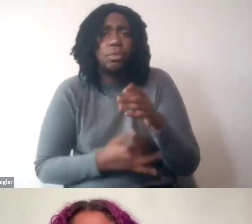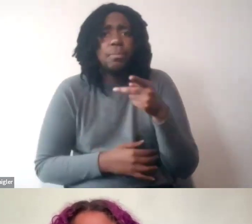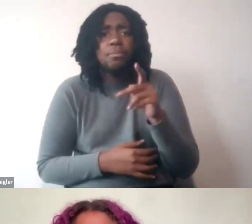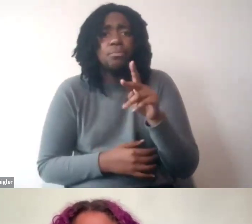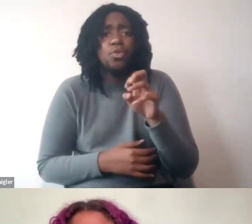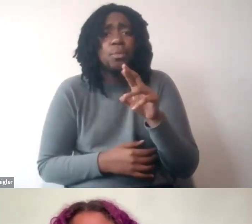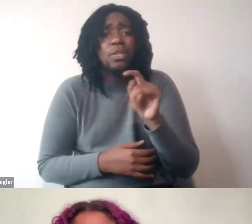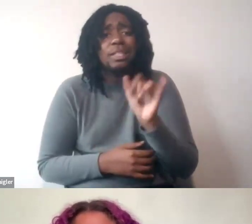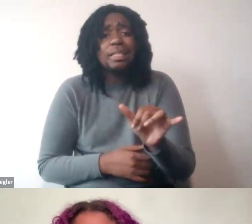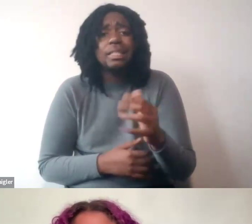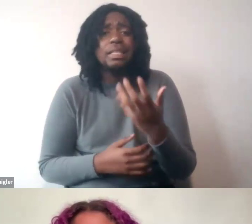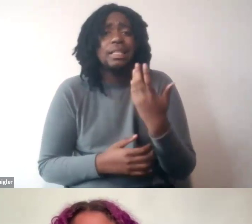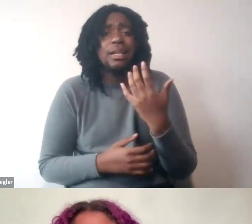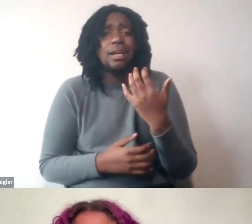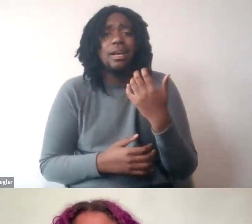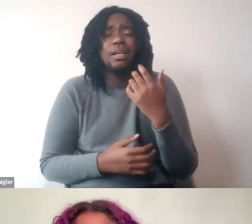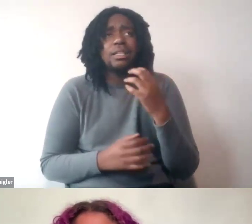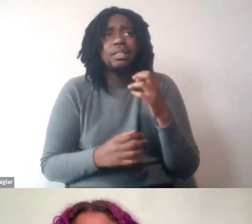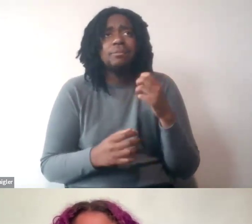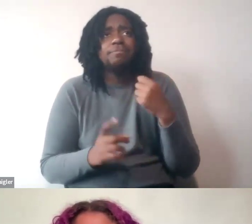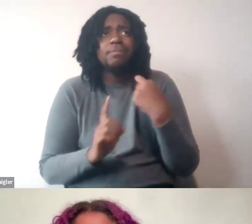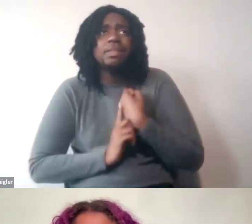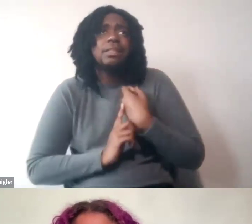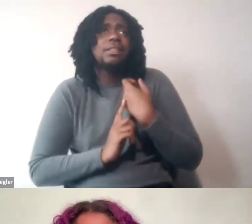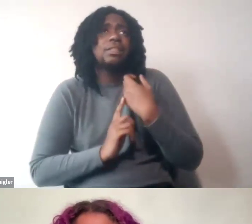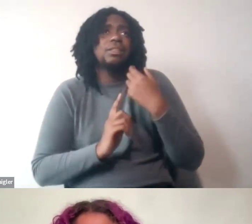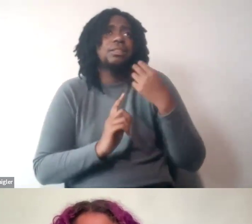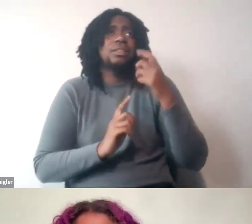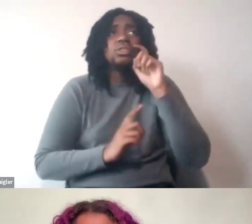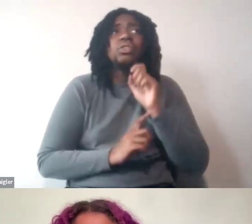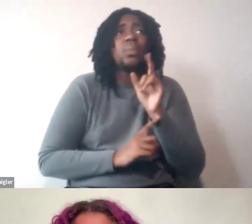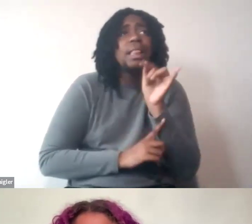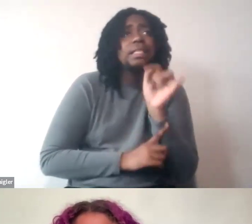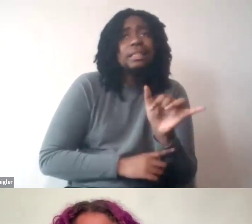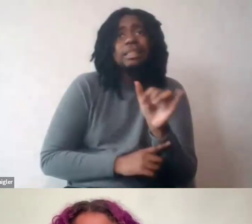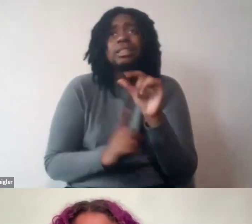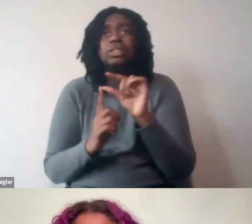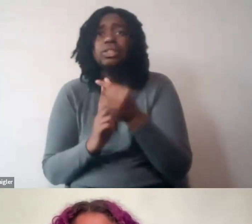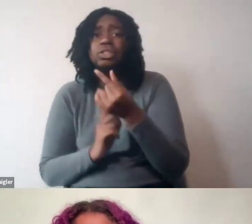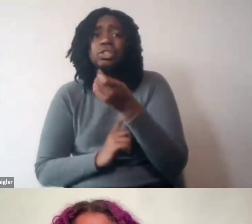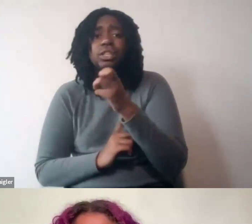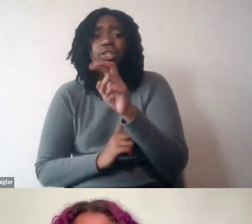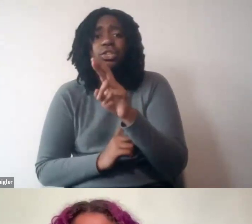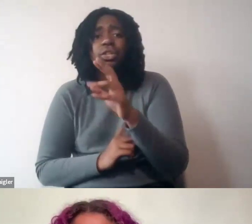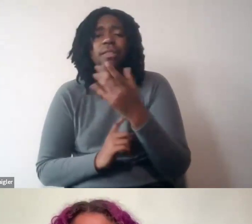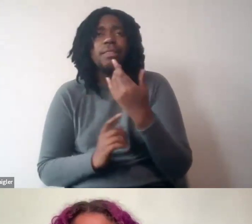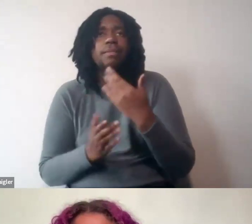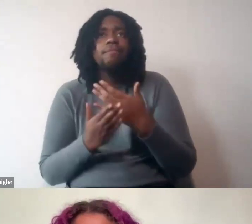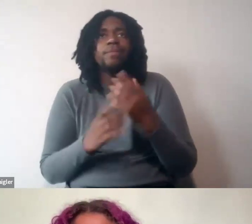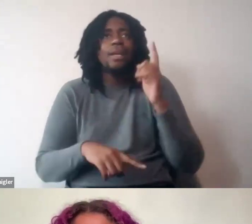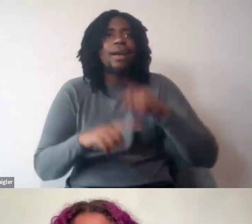only like dealing with issues of sexuality and gender, but things that I just couldn't talk about. And the same thing